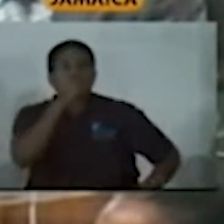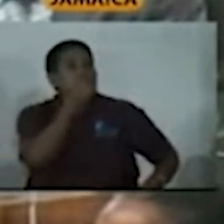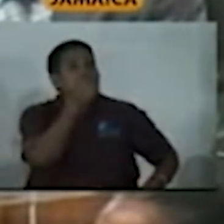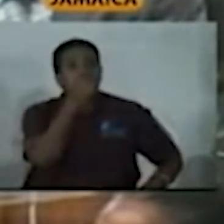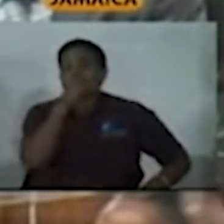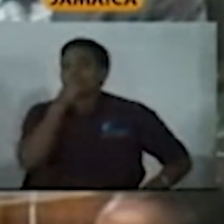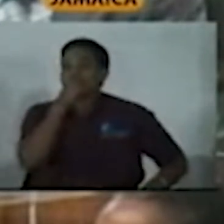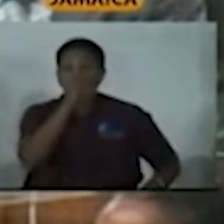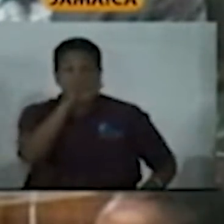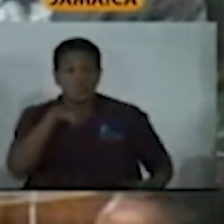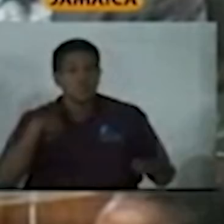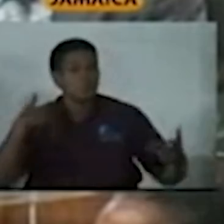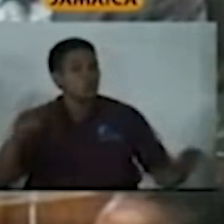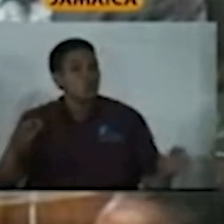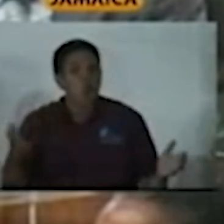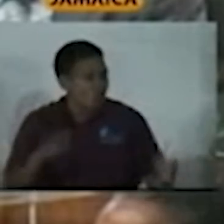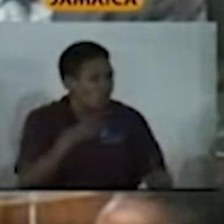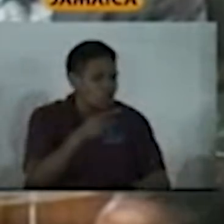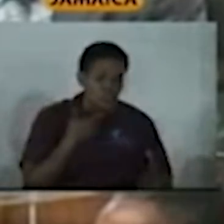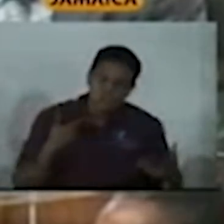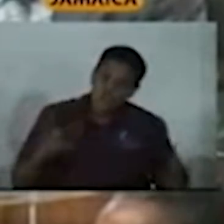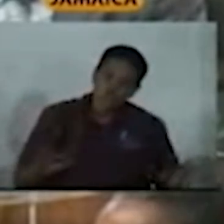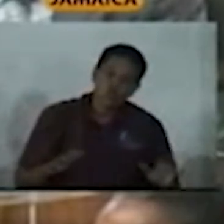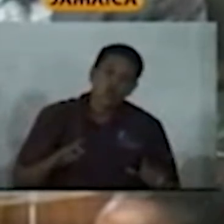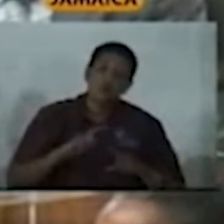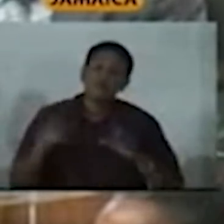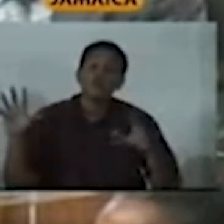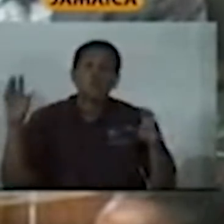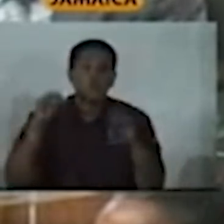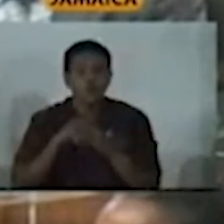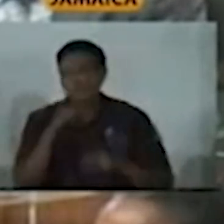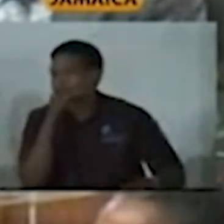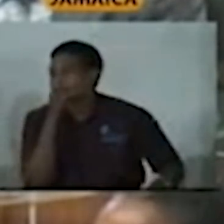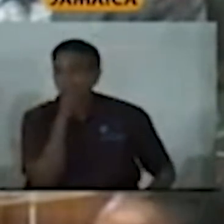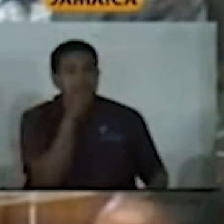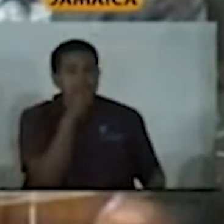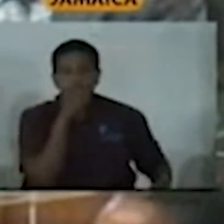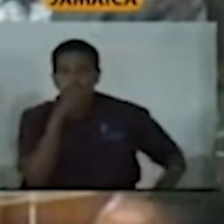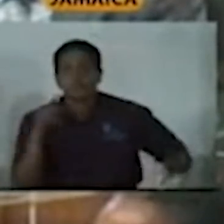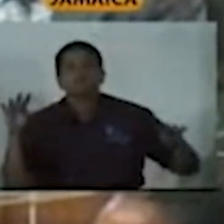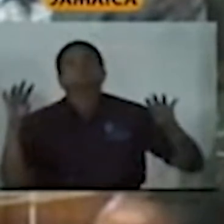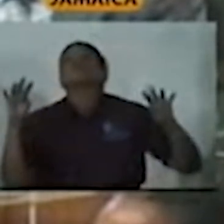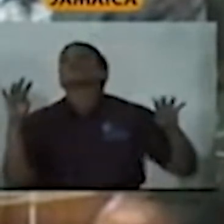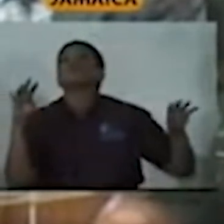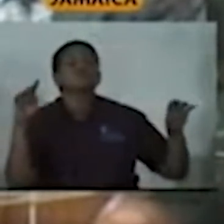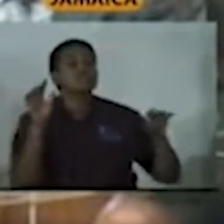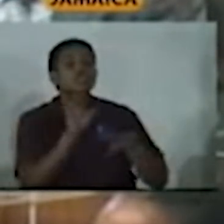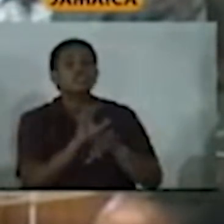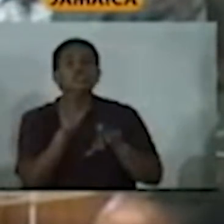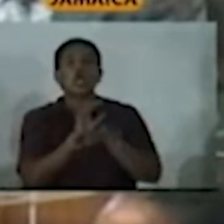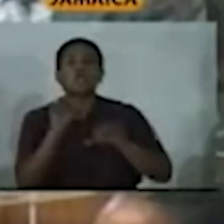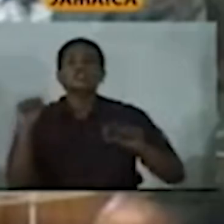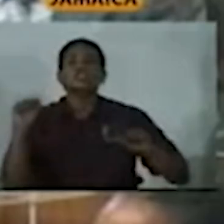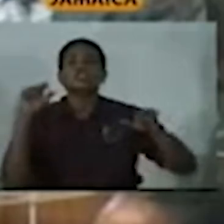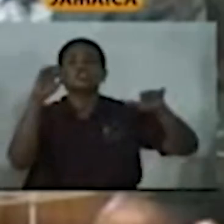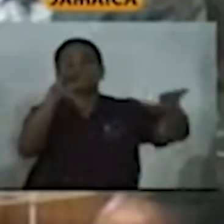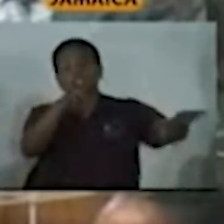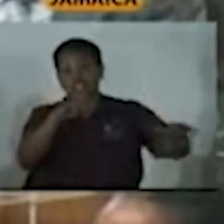I don't want to encourage them, but I'm saying it includes stage shows, church